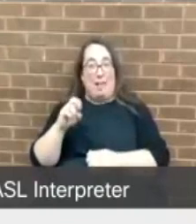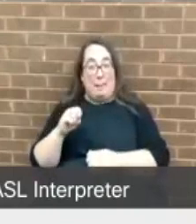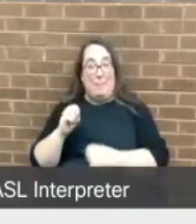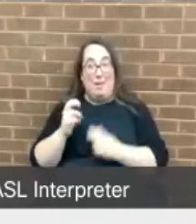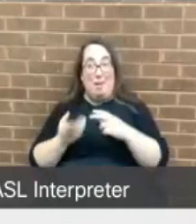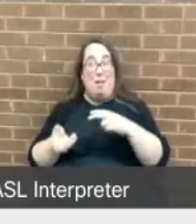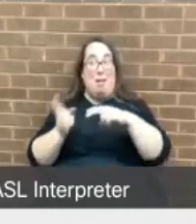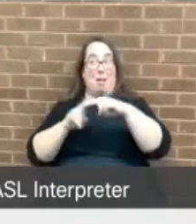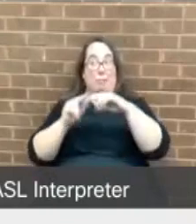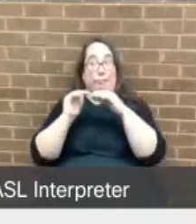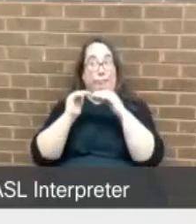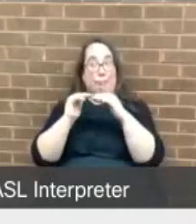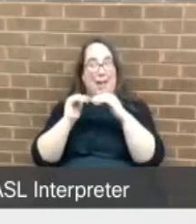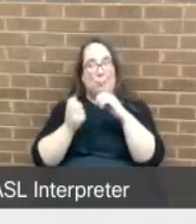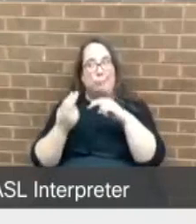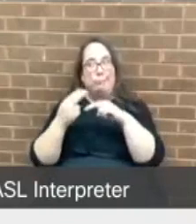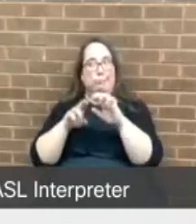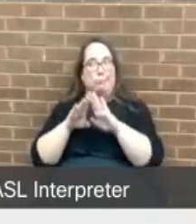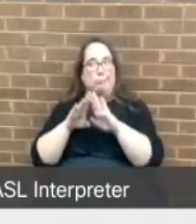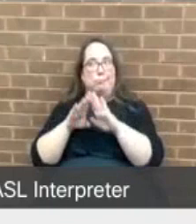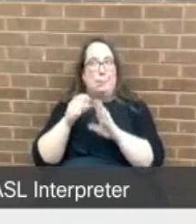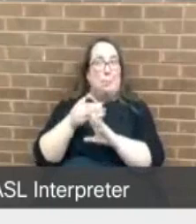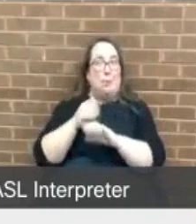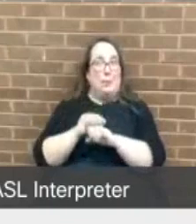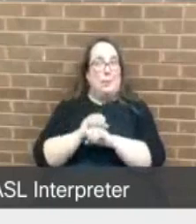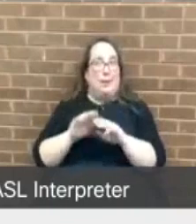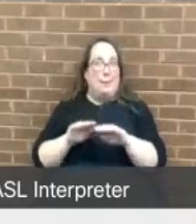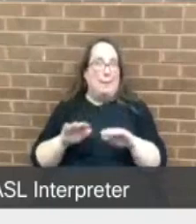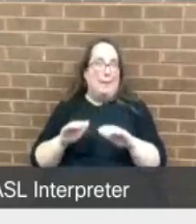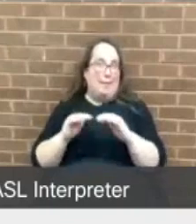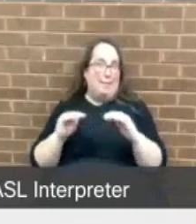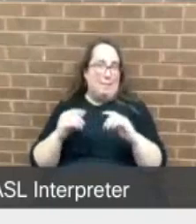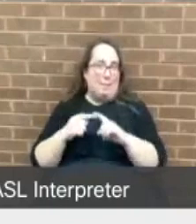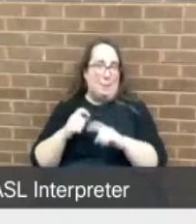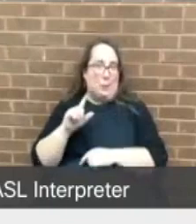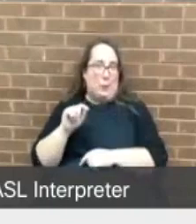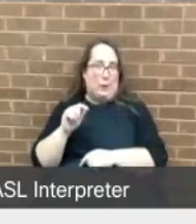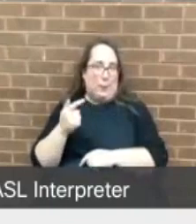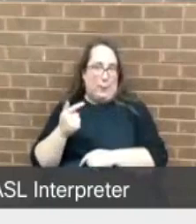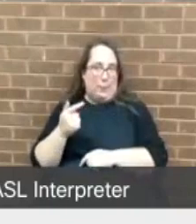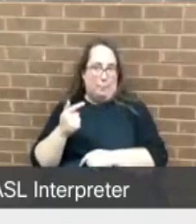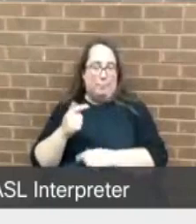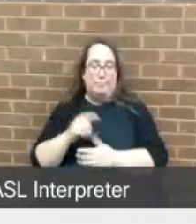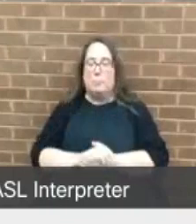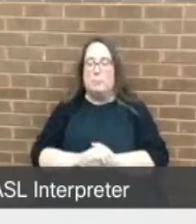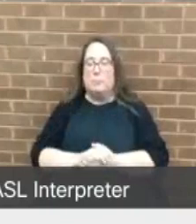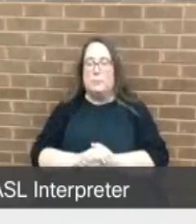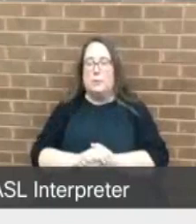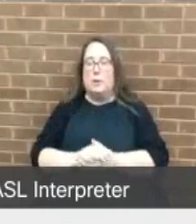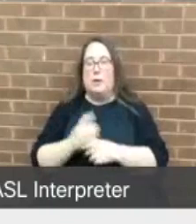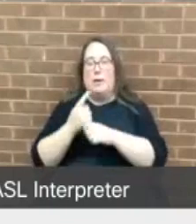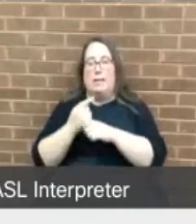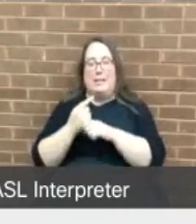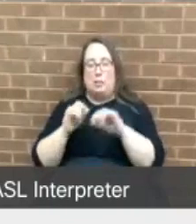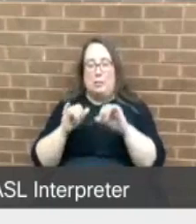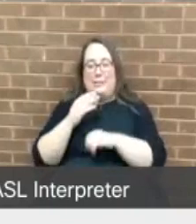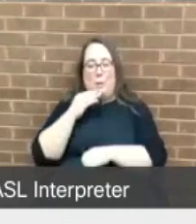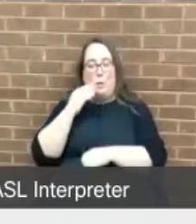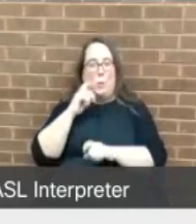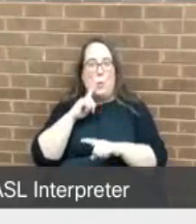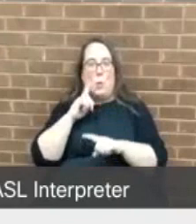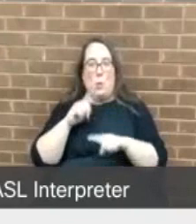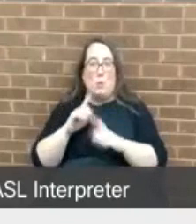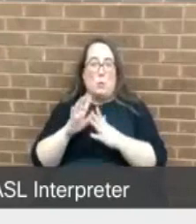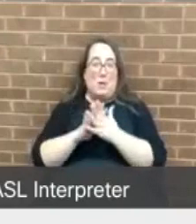some cases surpassed pre-pandemic levels from 2021. During the peak of last year's stay-at-home